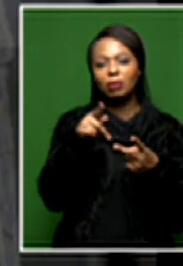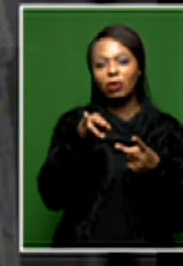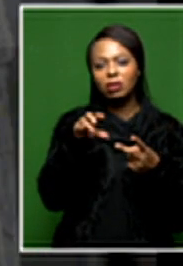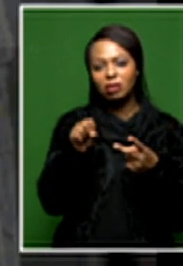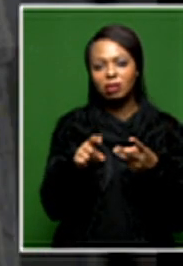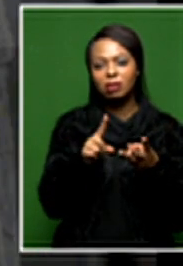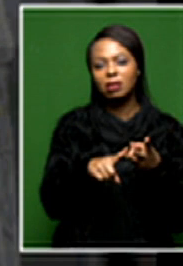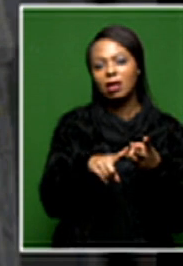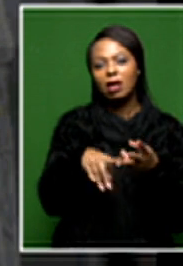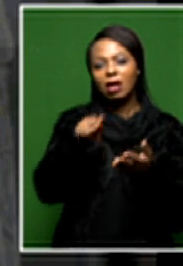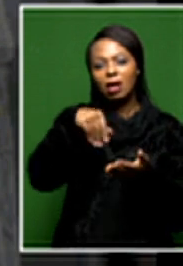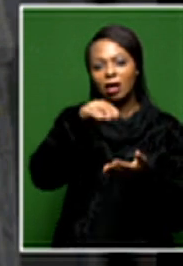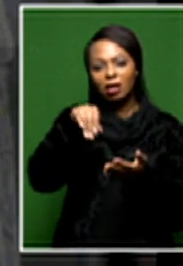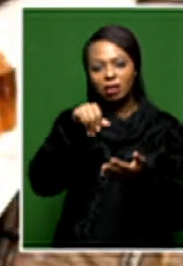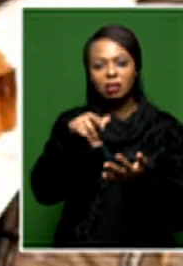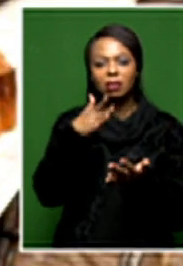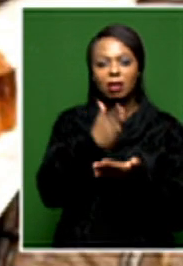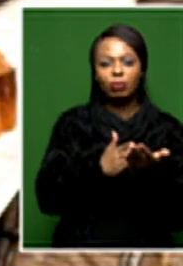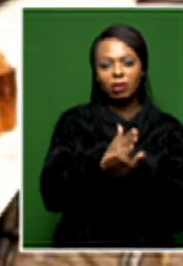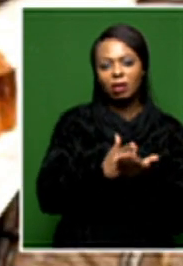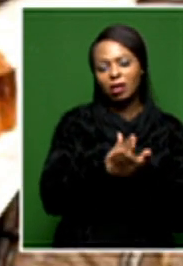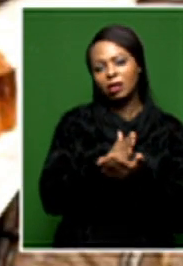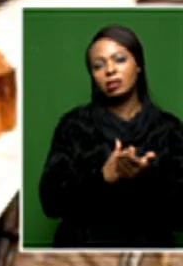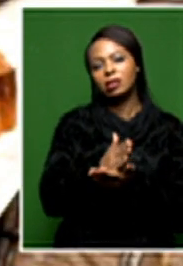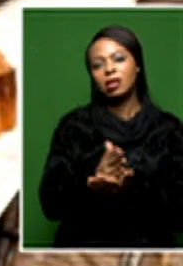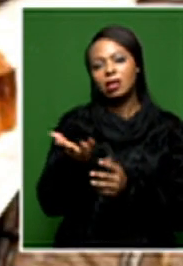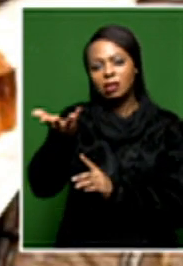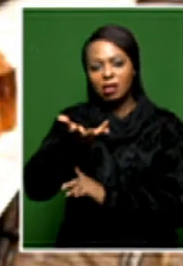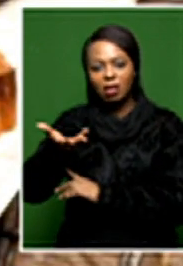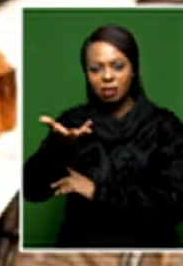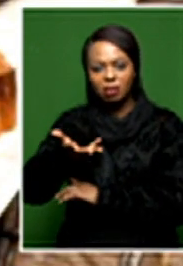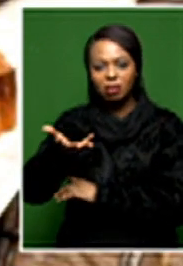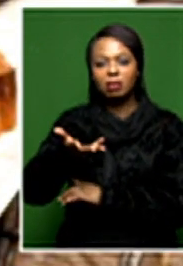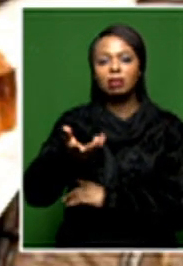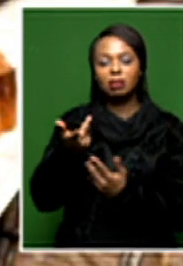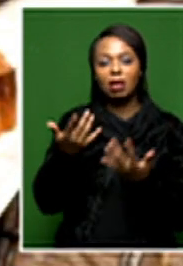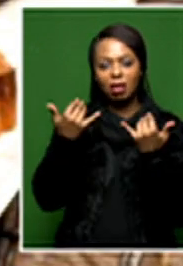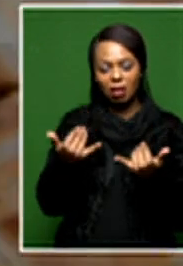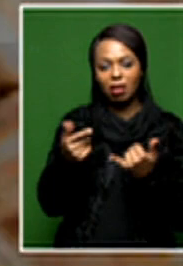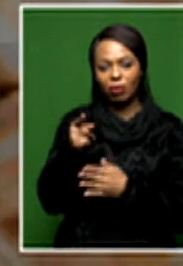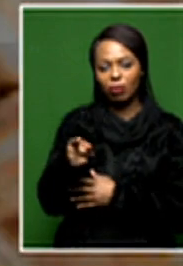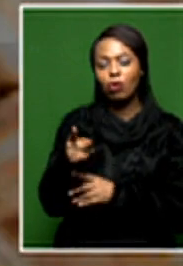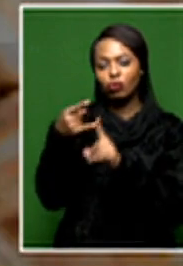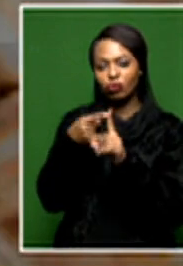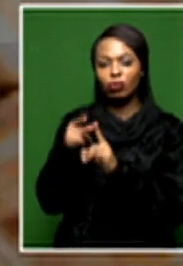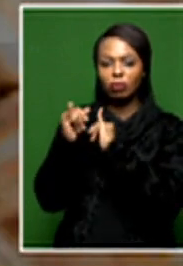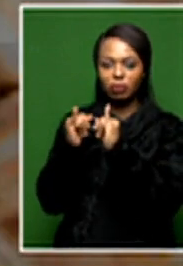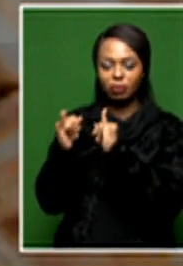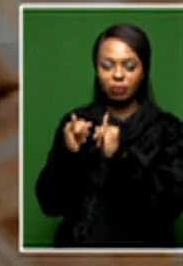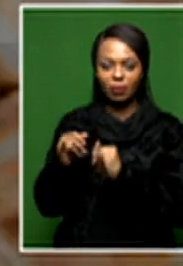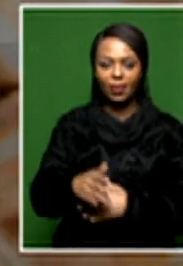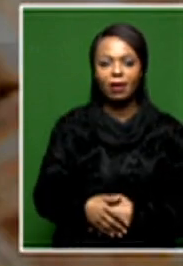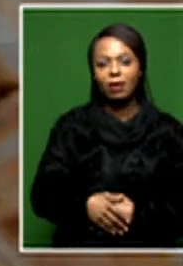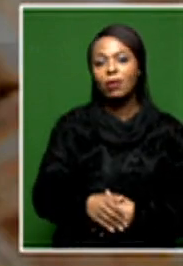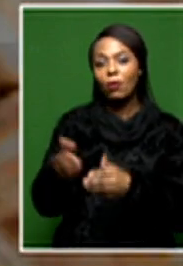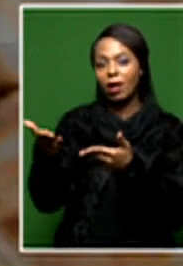and side dishes. And to tell us more about this, the braai enthusiast joins us now via Zoom. A very good morning to you, Jan. Thank you so much for joining us, and a warm